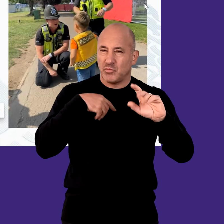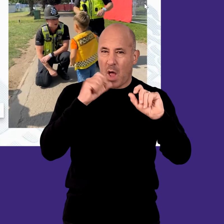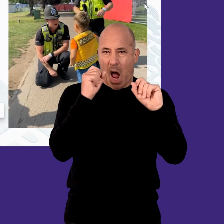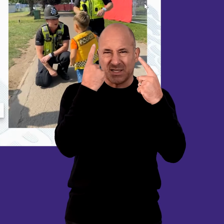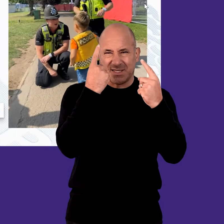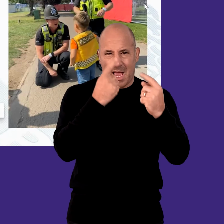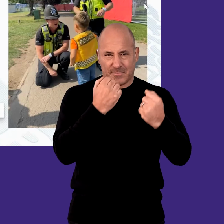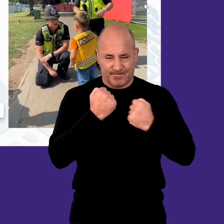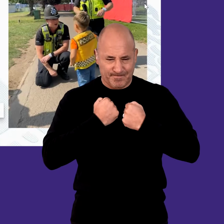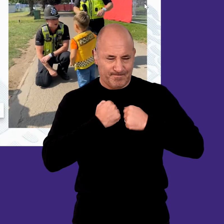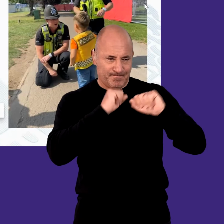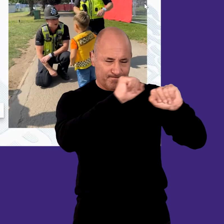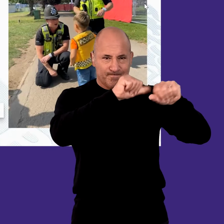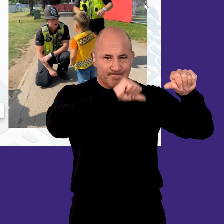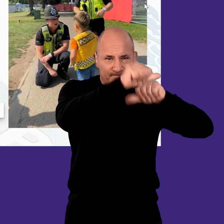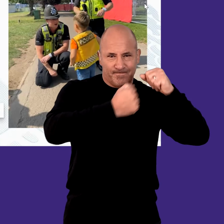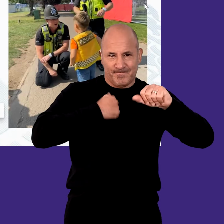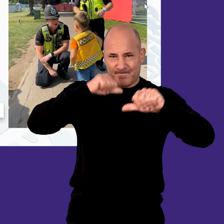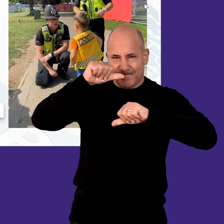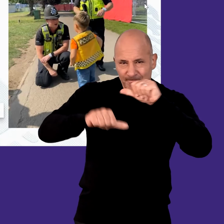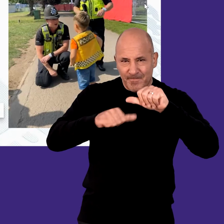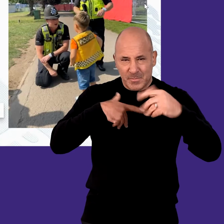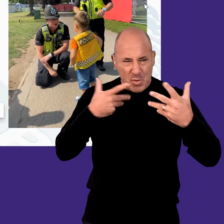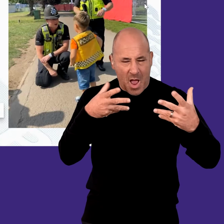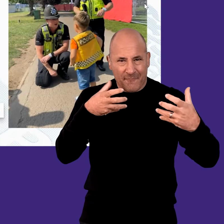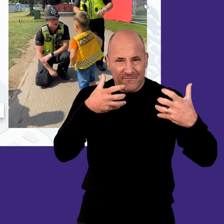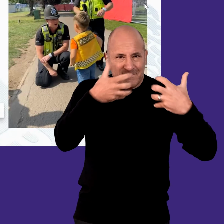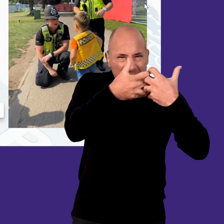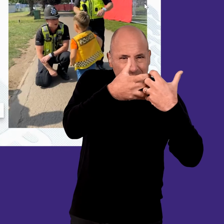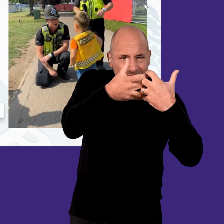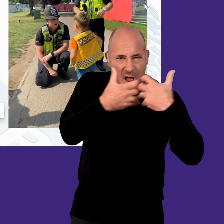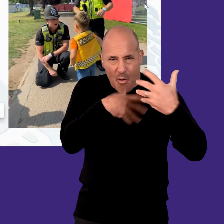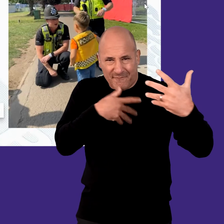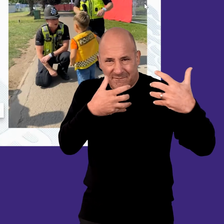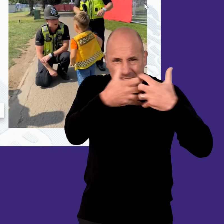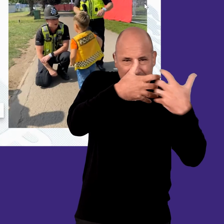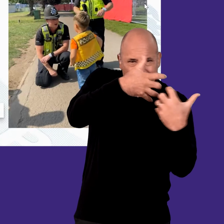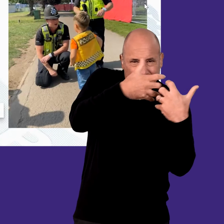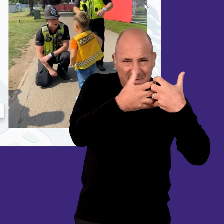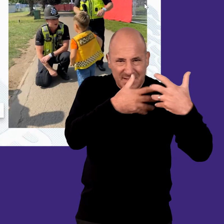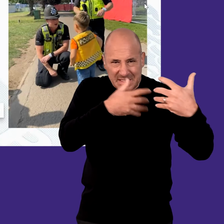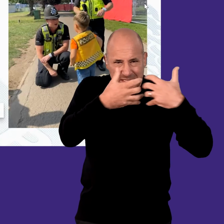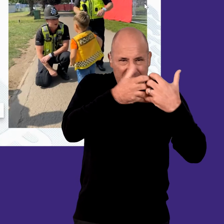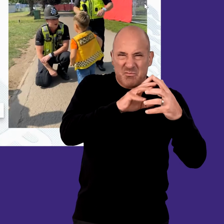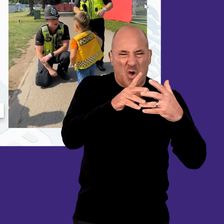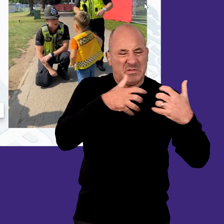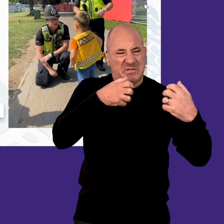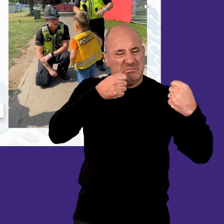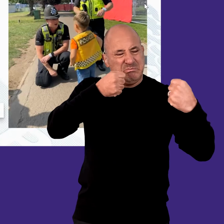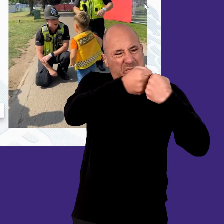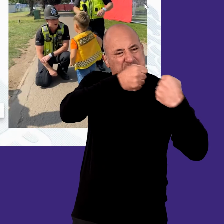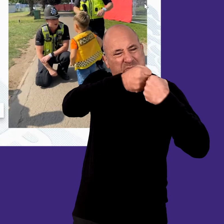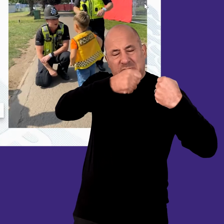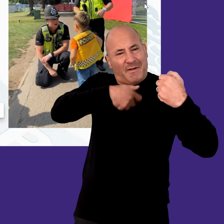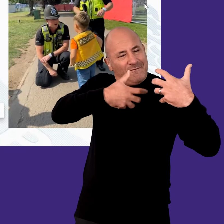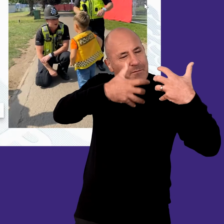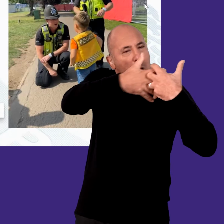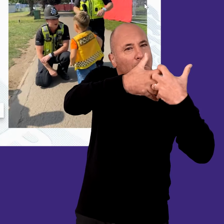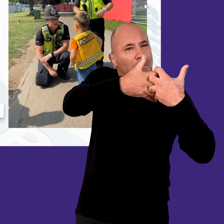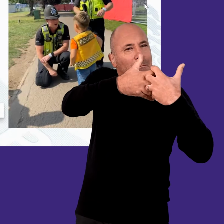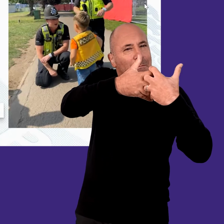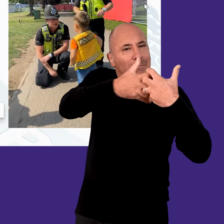start, and kind of understanding how we both operate and that coming together to figure out how we slot in together and how these worlds come together rather